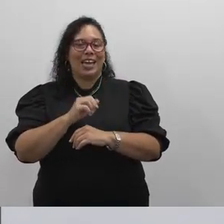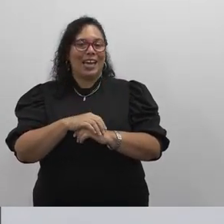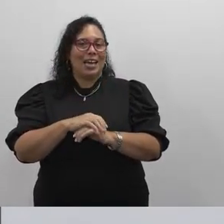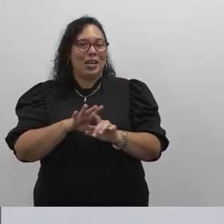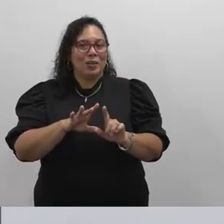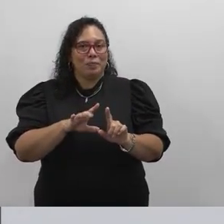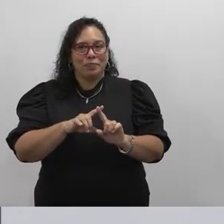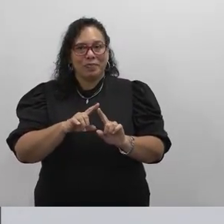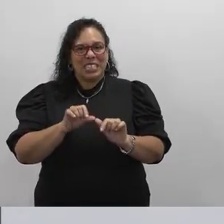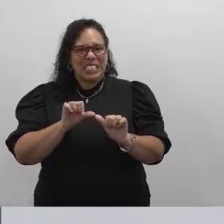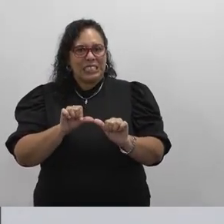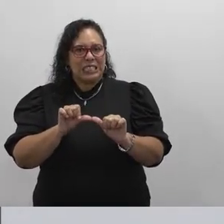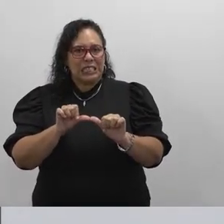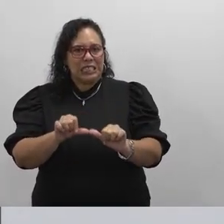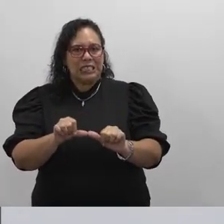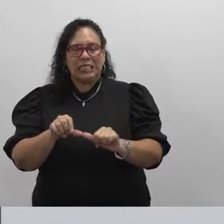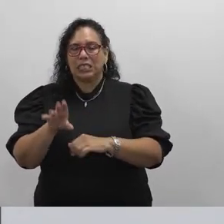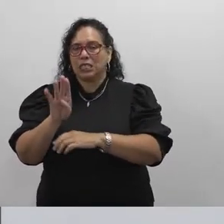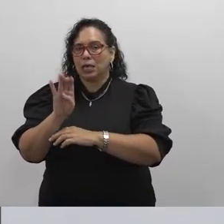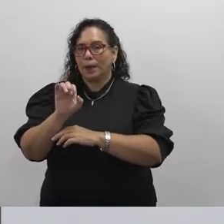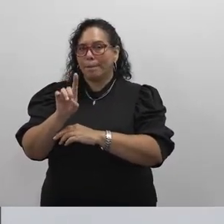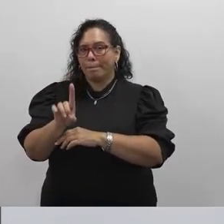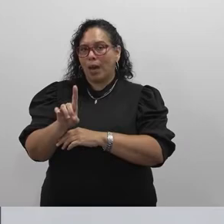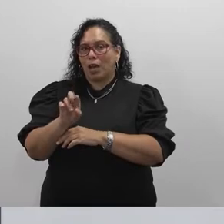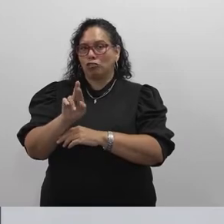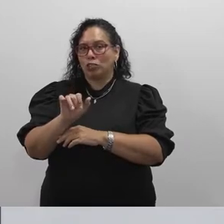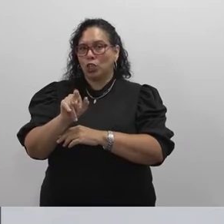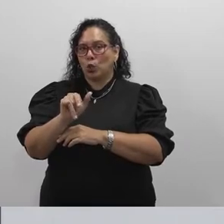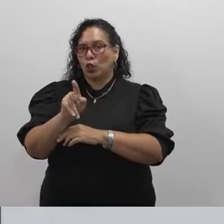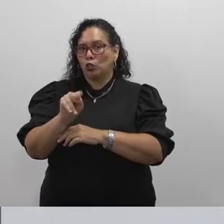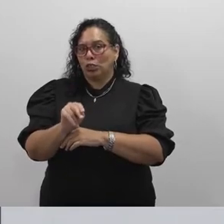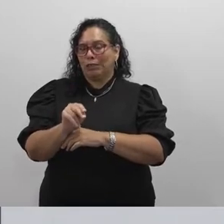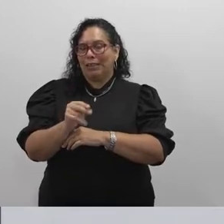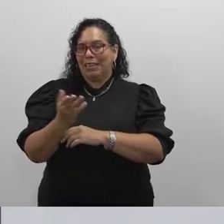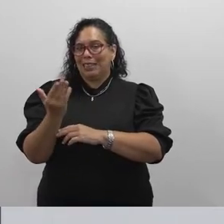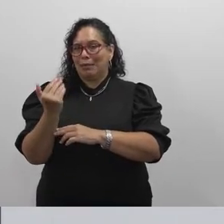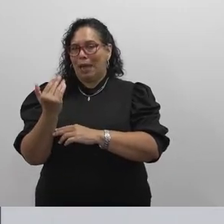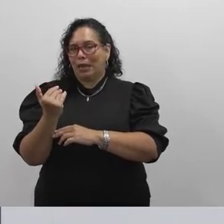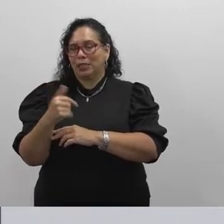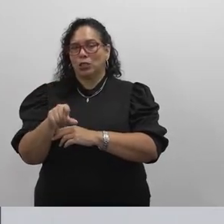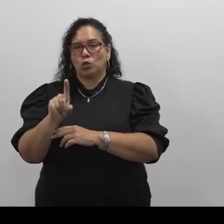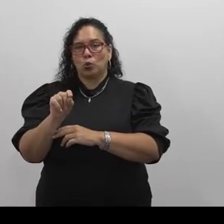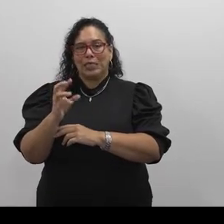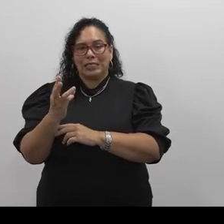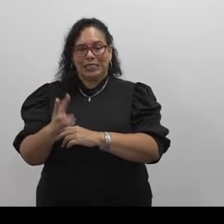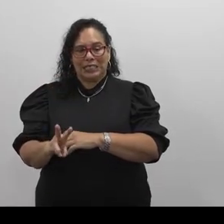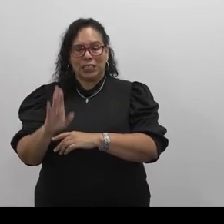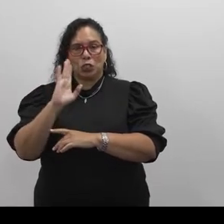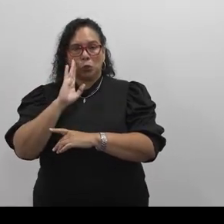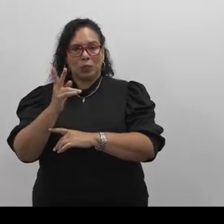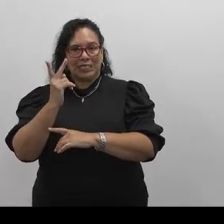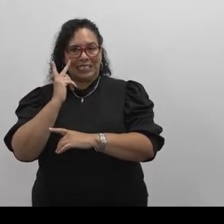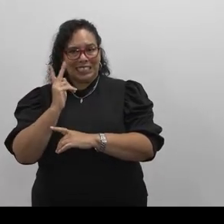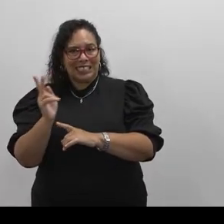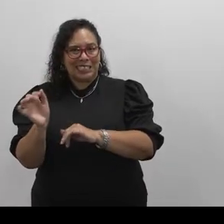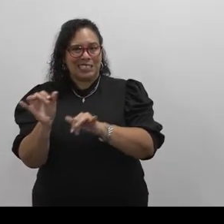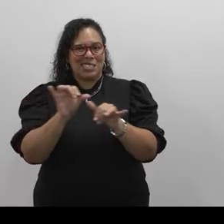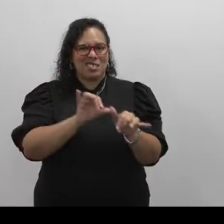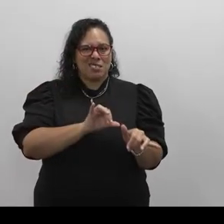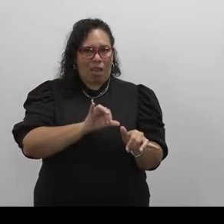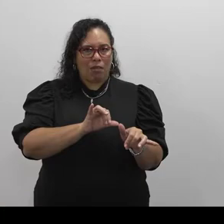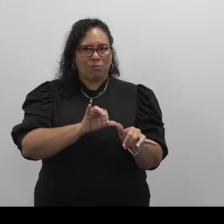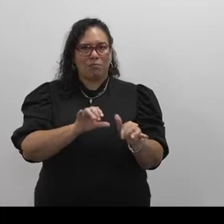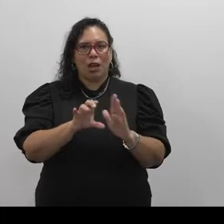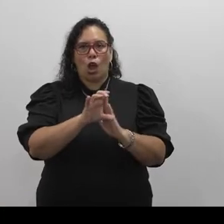really consistent with the bond resolution we had in the past, right? So if we date back to 2016, you're gonna see a number of the different or same